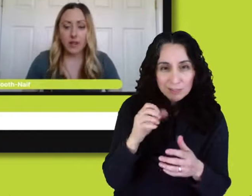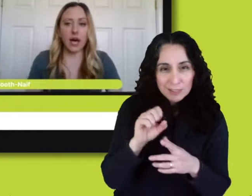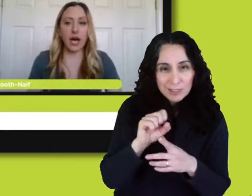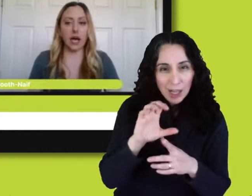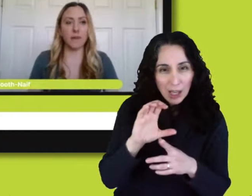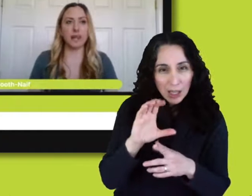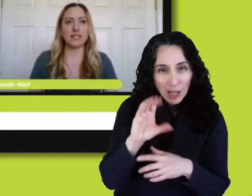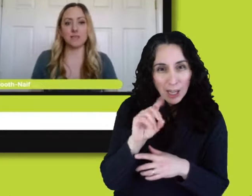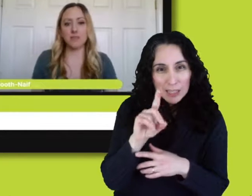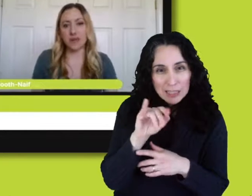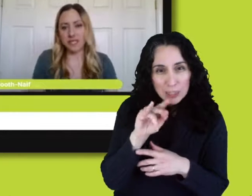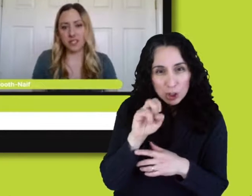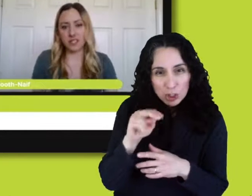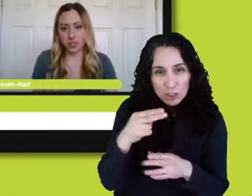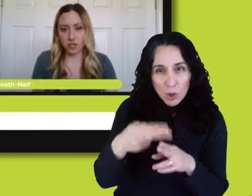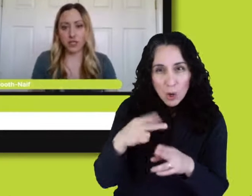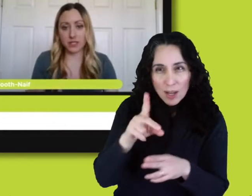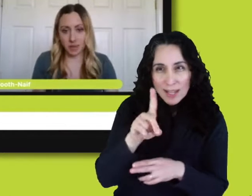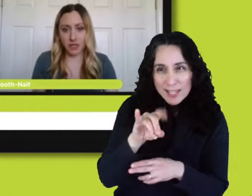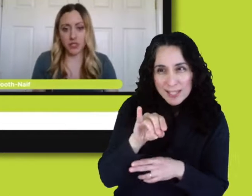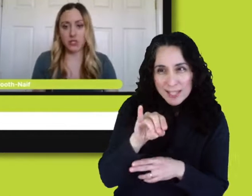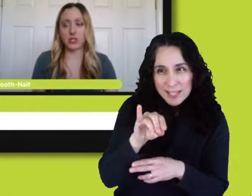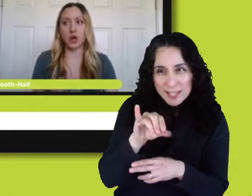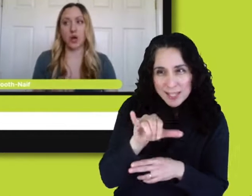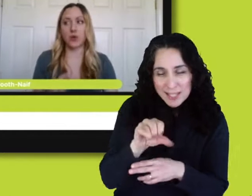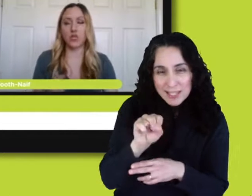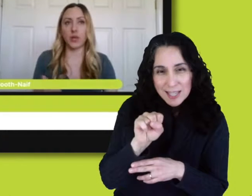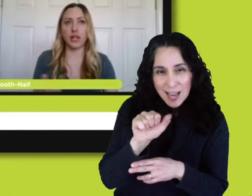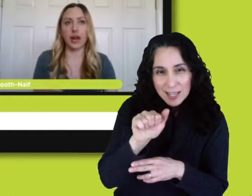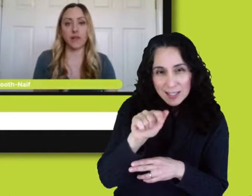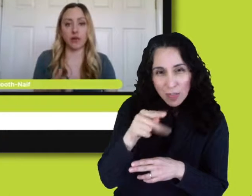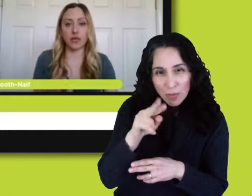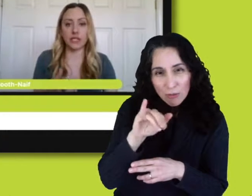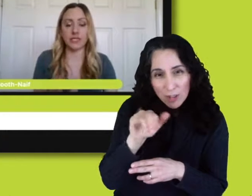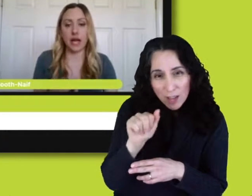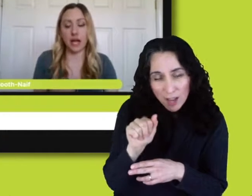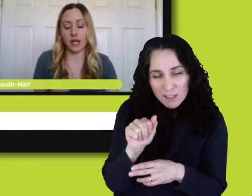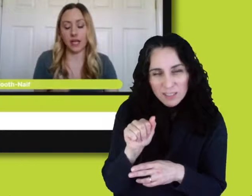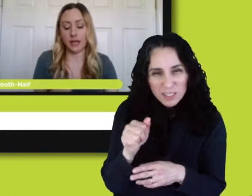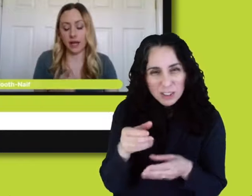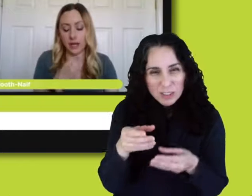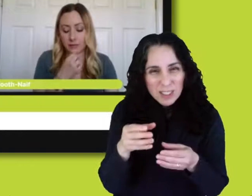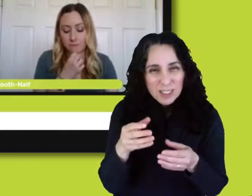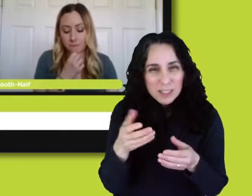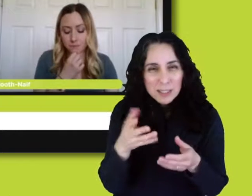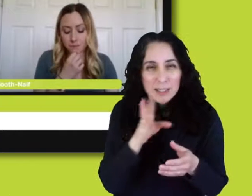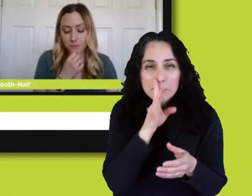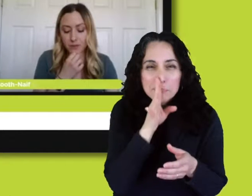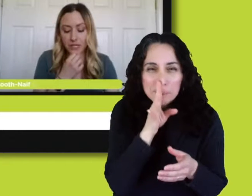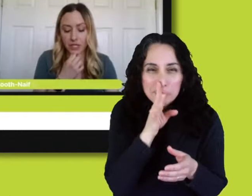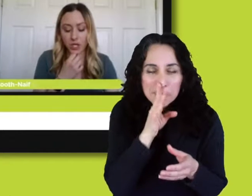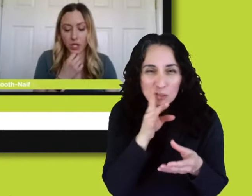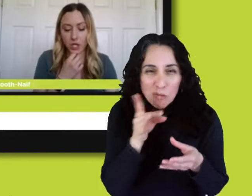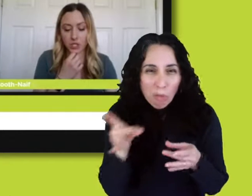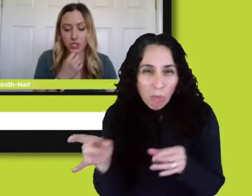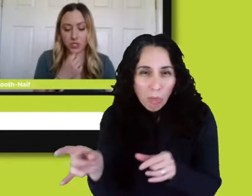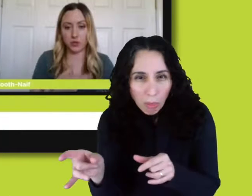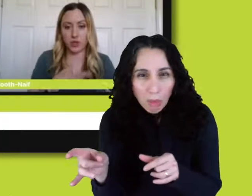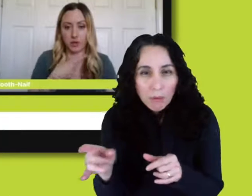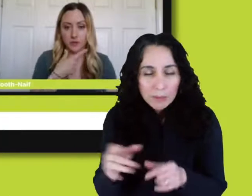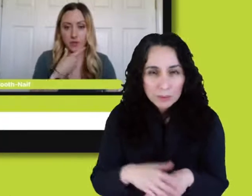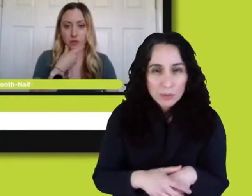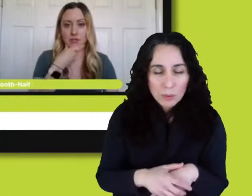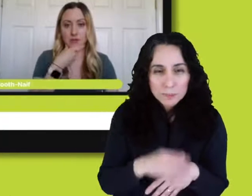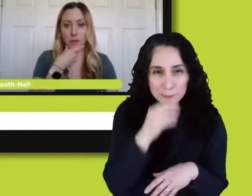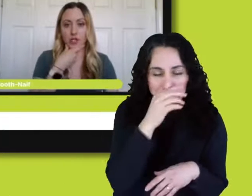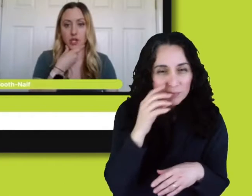dysarthria, and it's basically a slurred speech. So we're doing a lot of focus on getting her